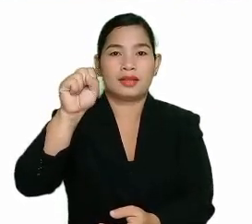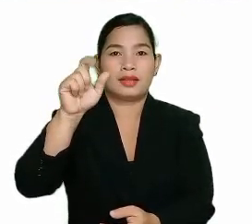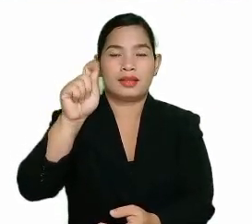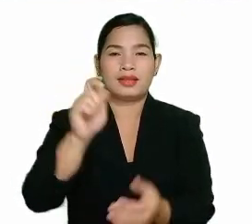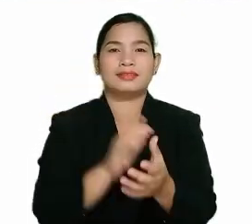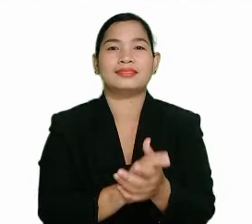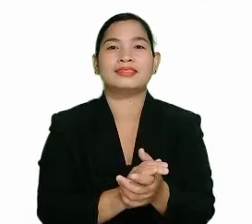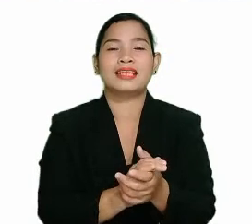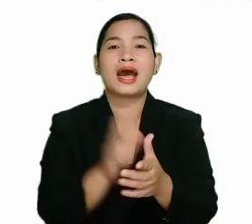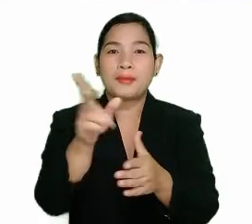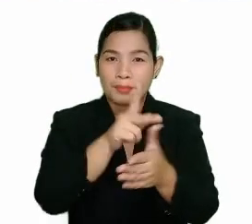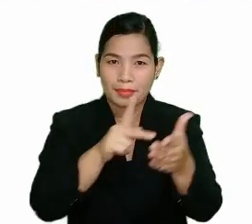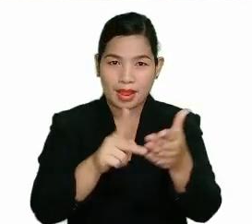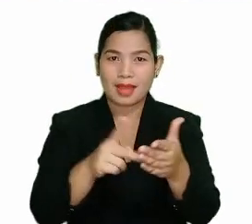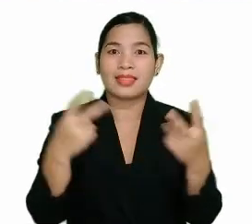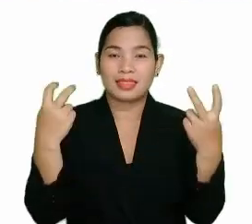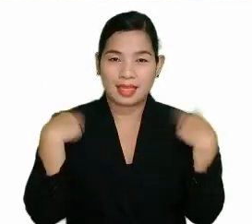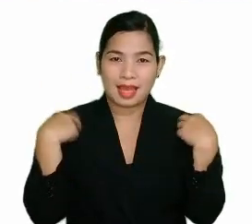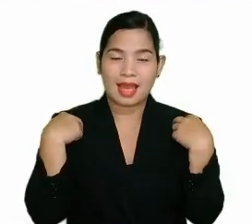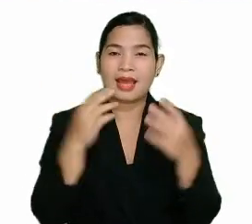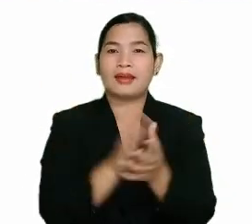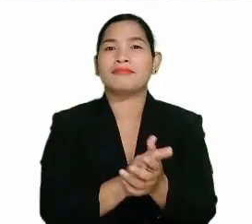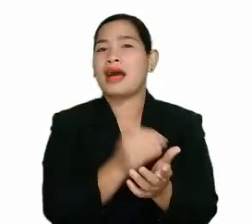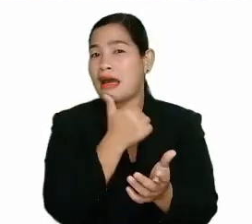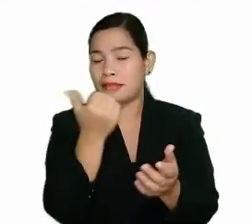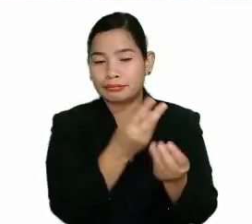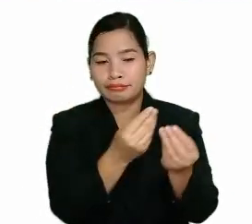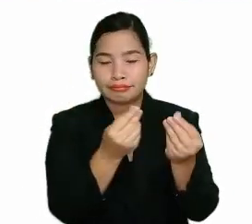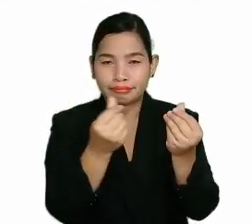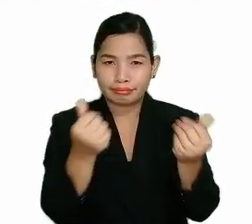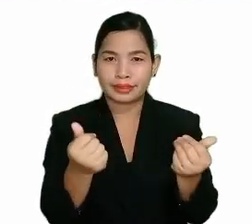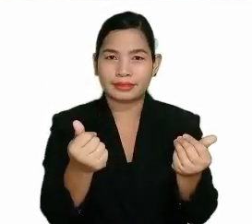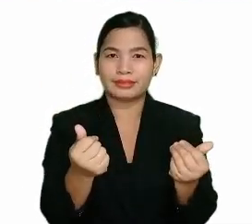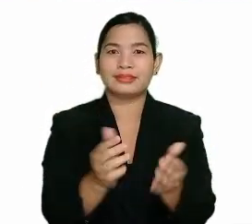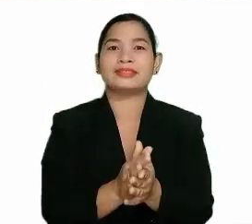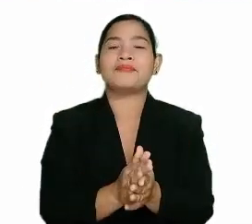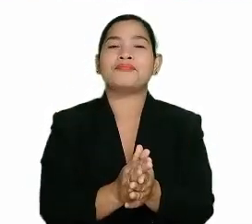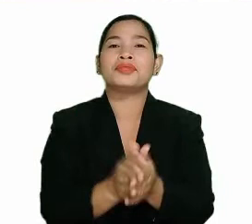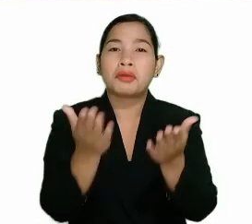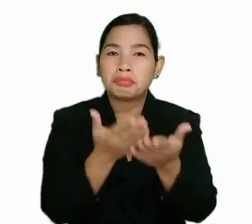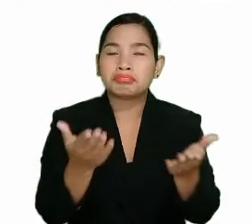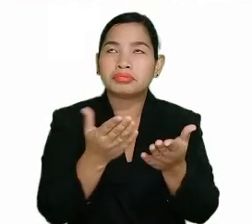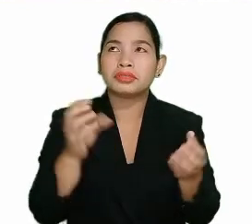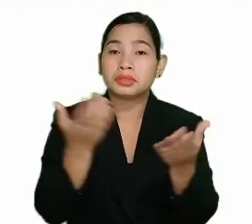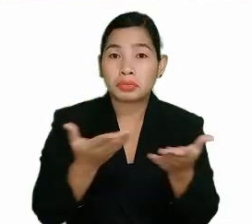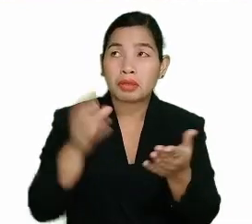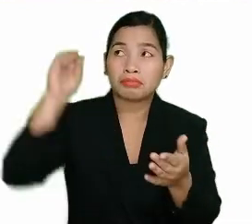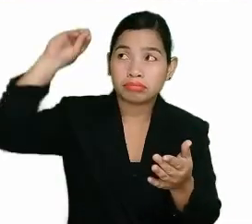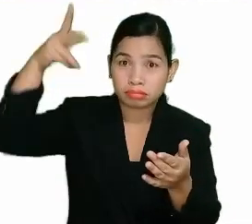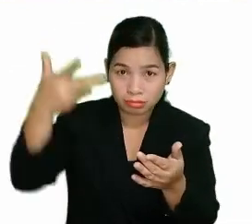membranous sac that contains chlorophyll and other pigments. This is also the place where